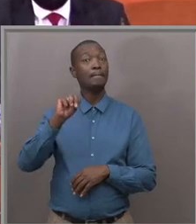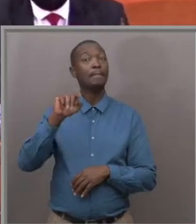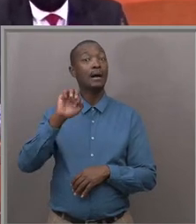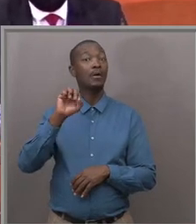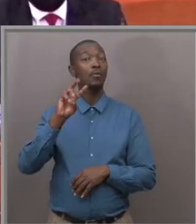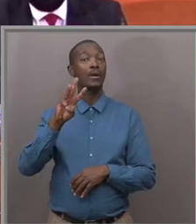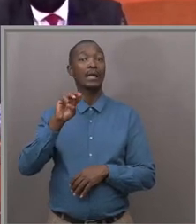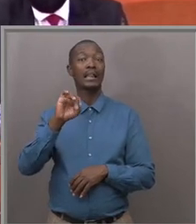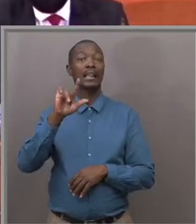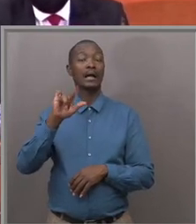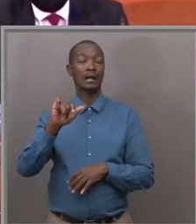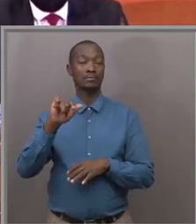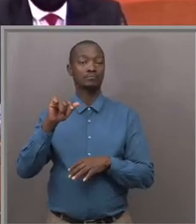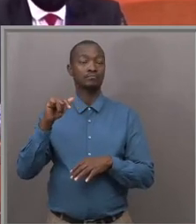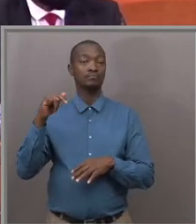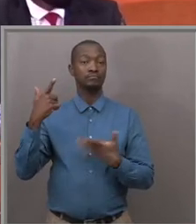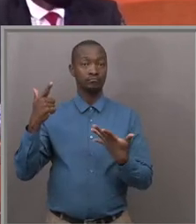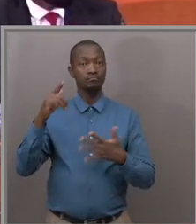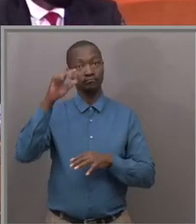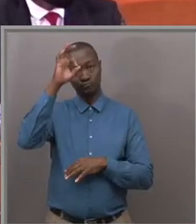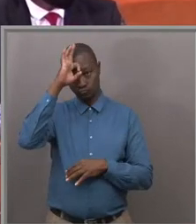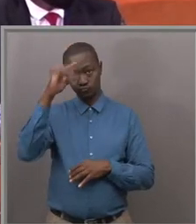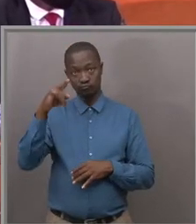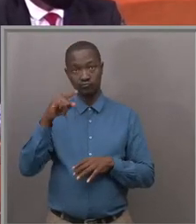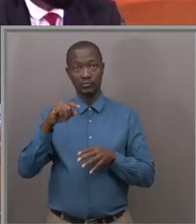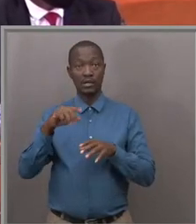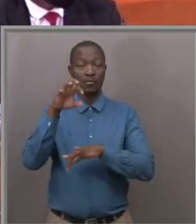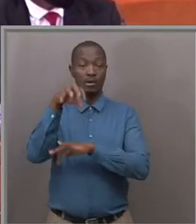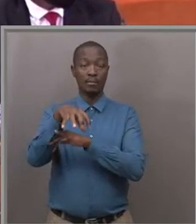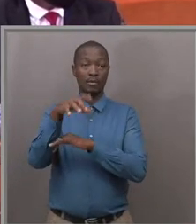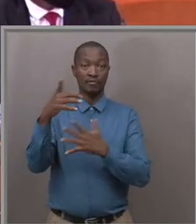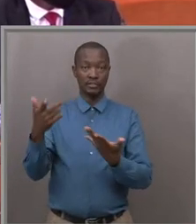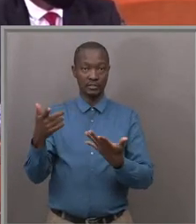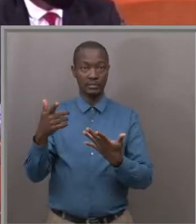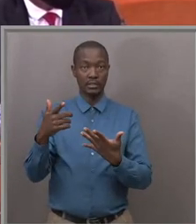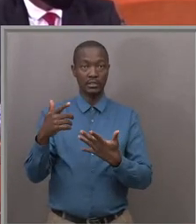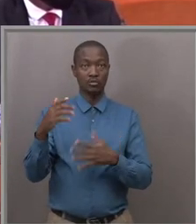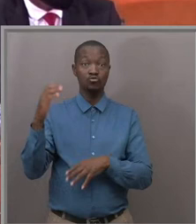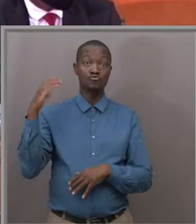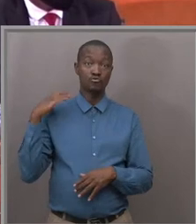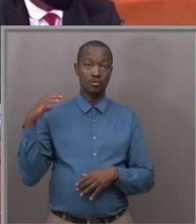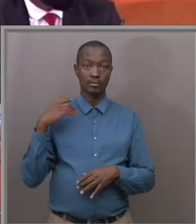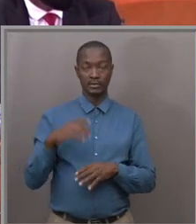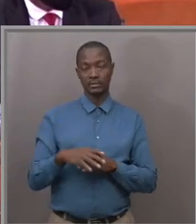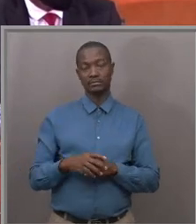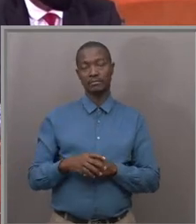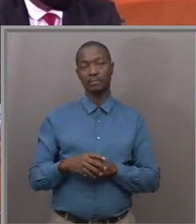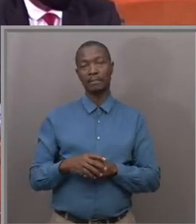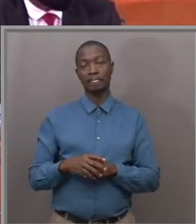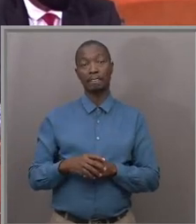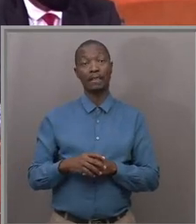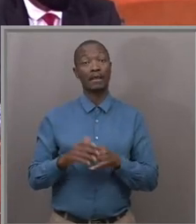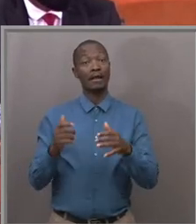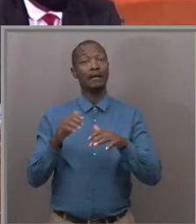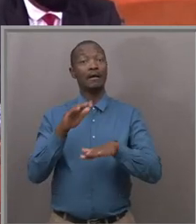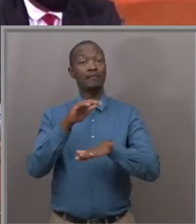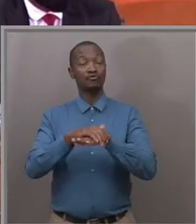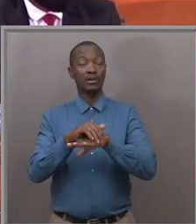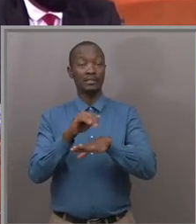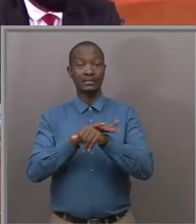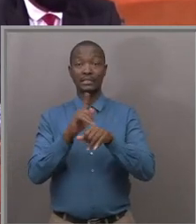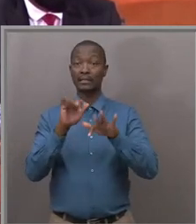our provincial commissioner, compatriots, and fellow residents of